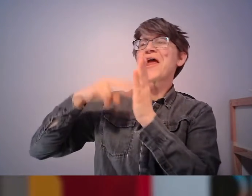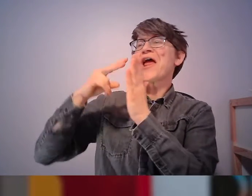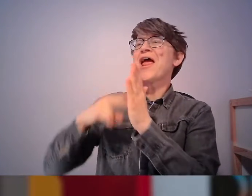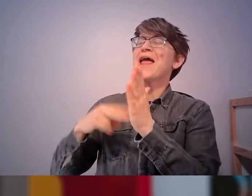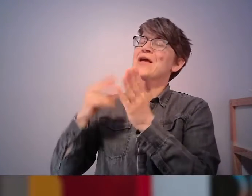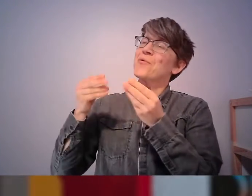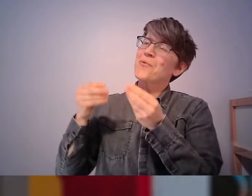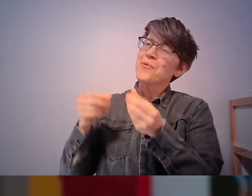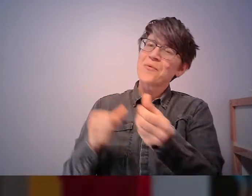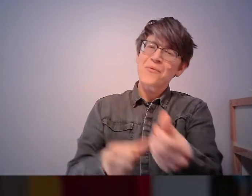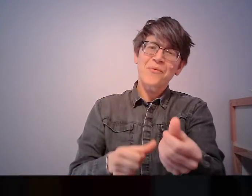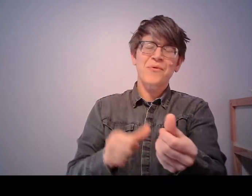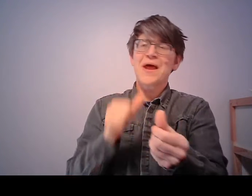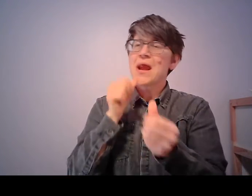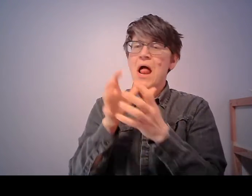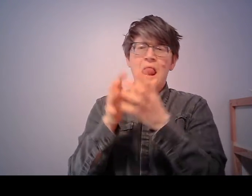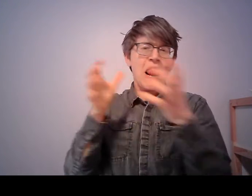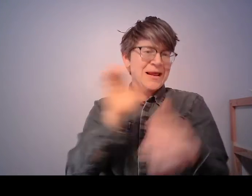of effort.